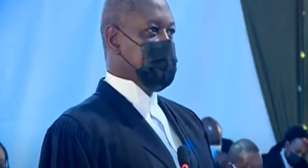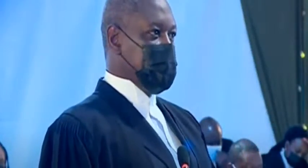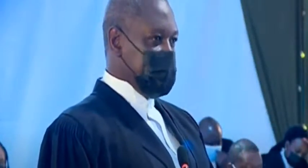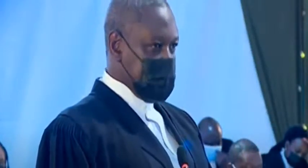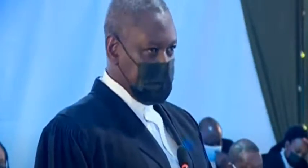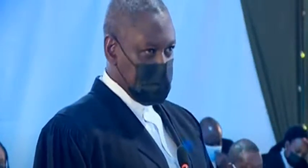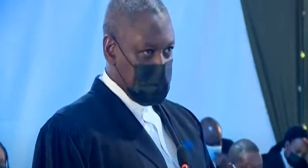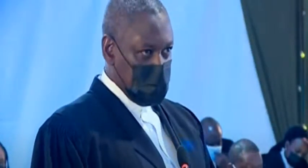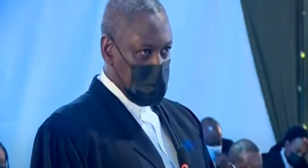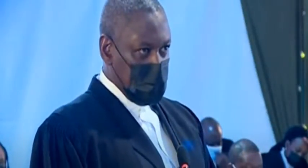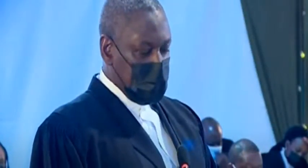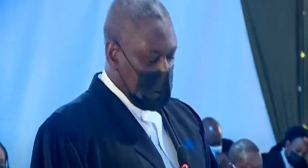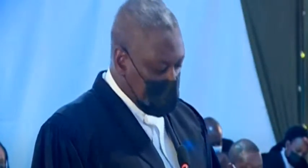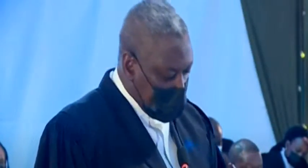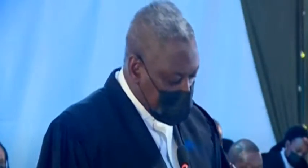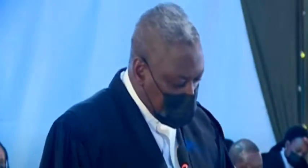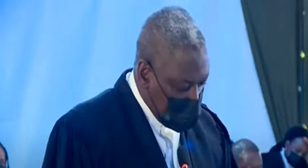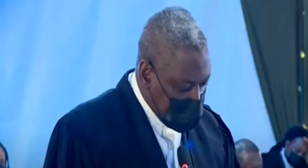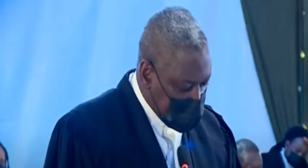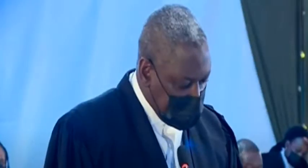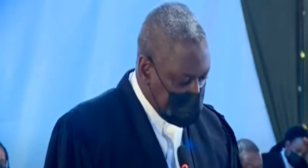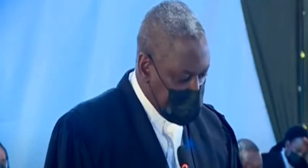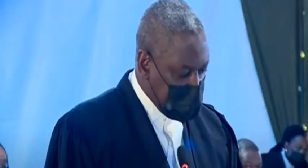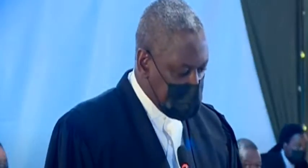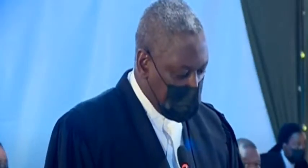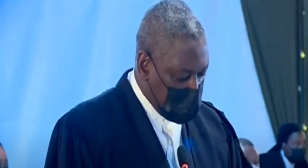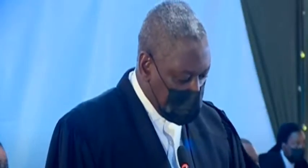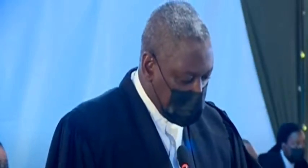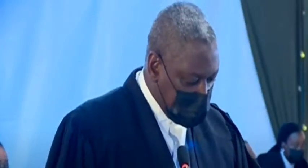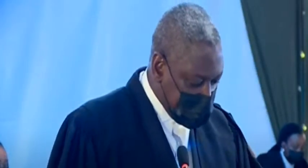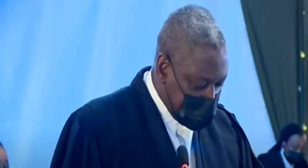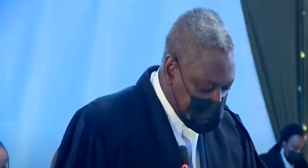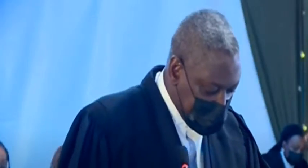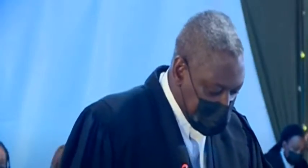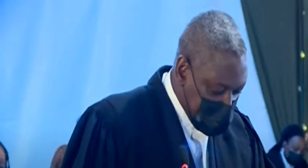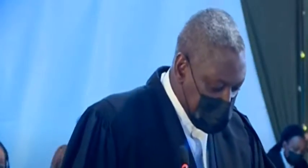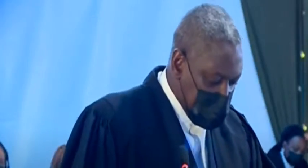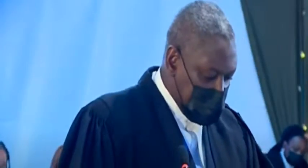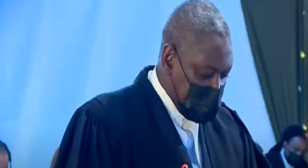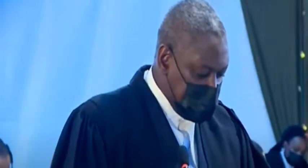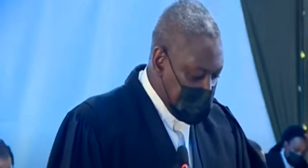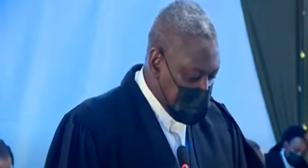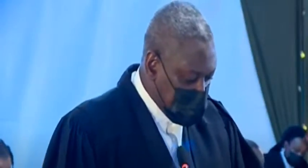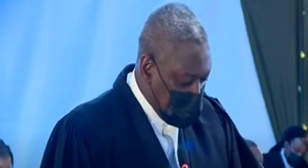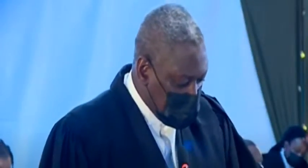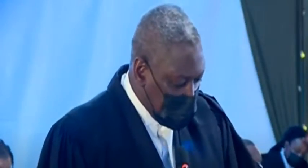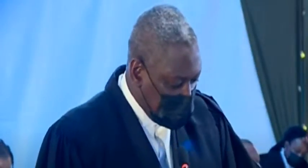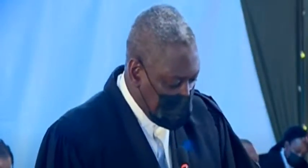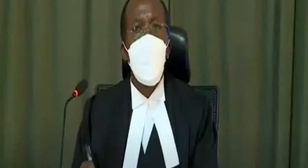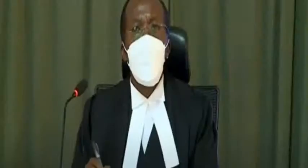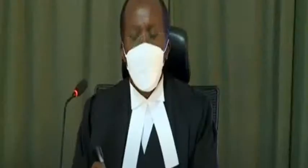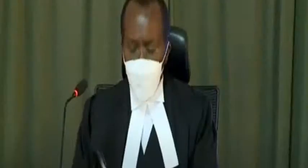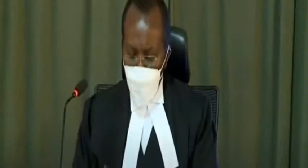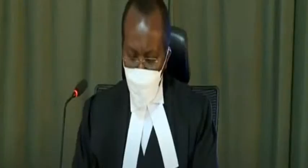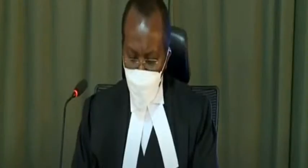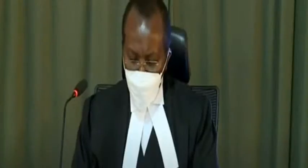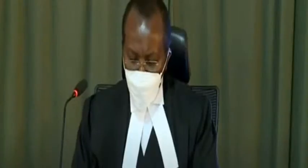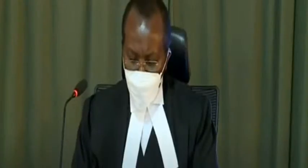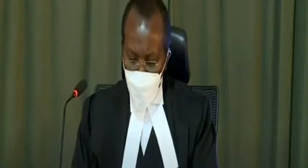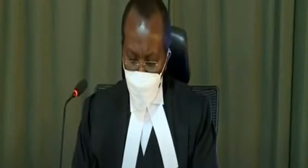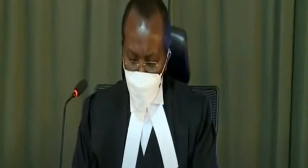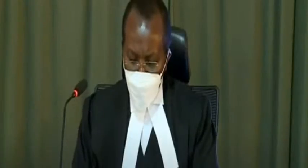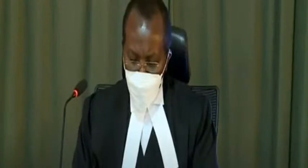almost pure presidential system. My lords, as you will see in the report of the Committee of Experts, and I invite you to look at volume